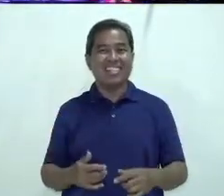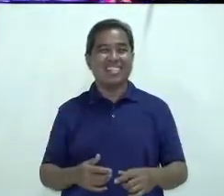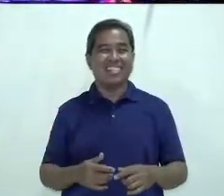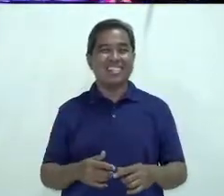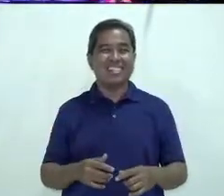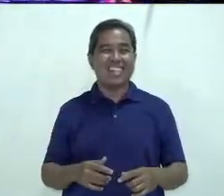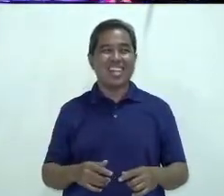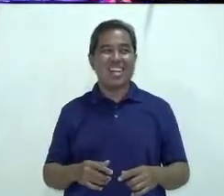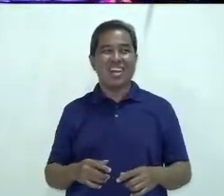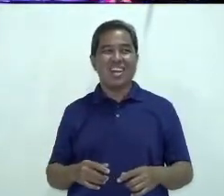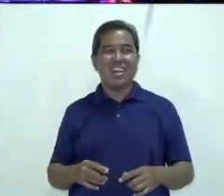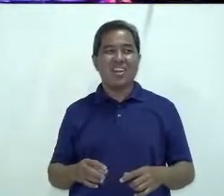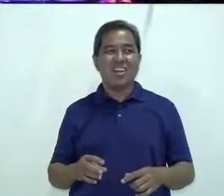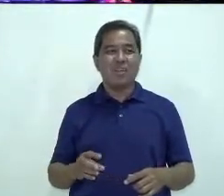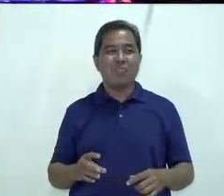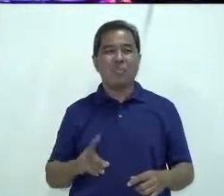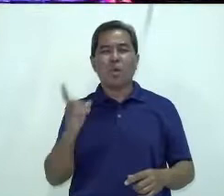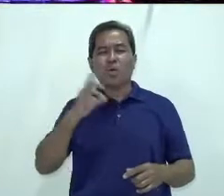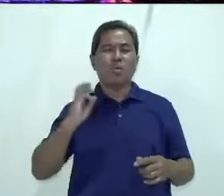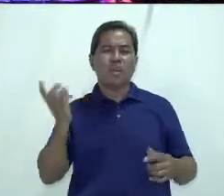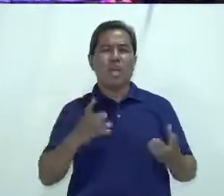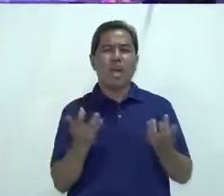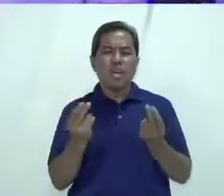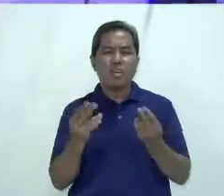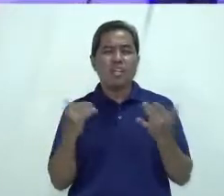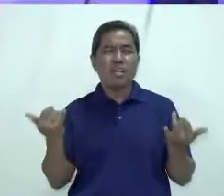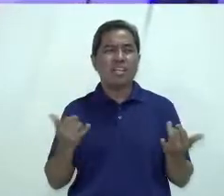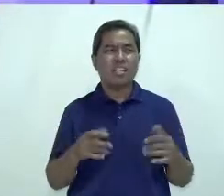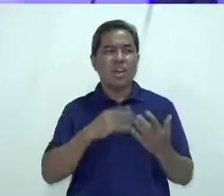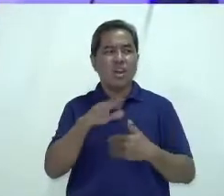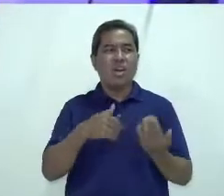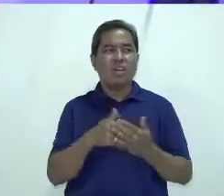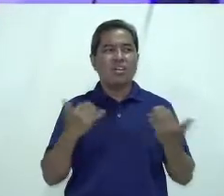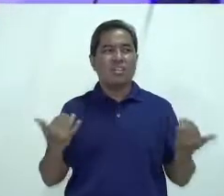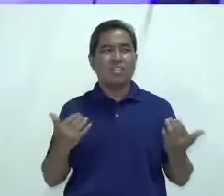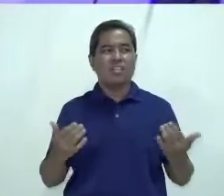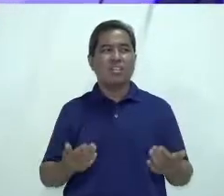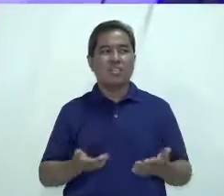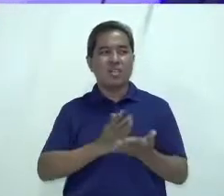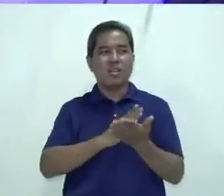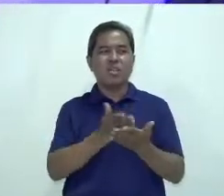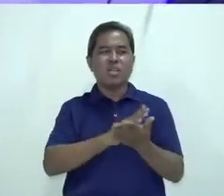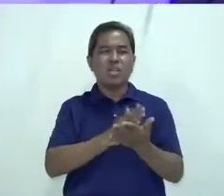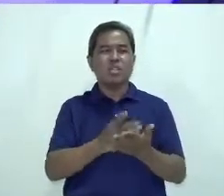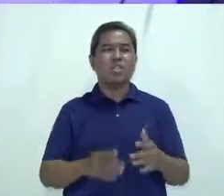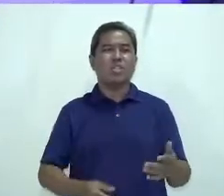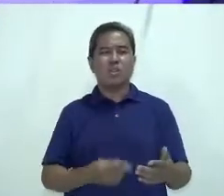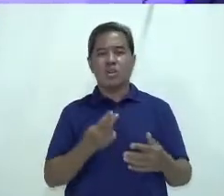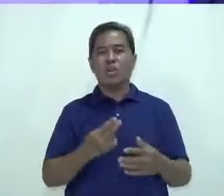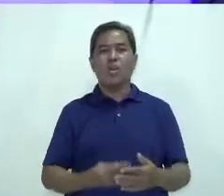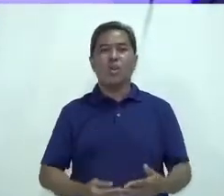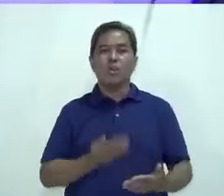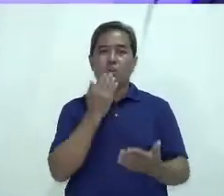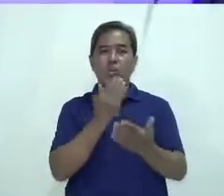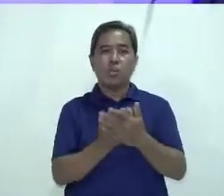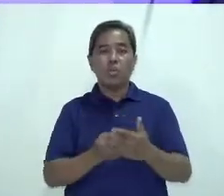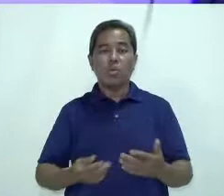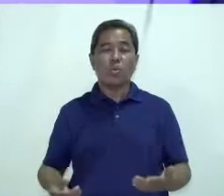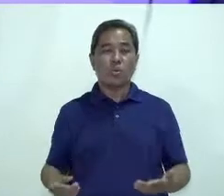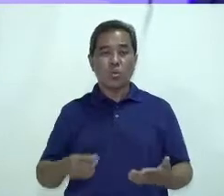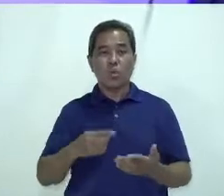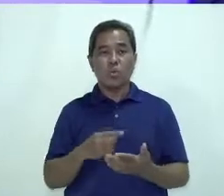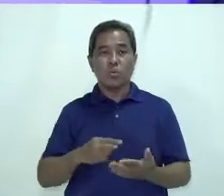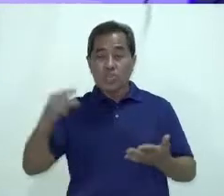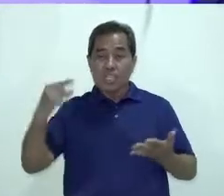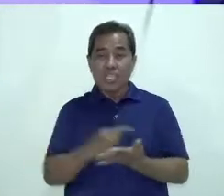your blessings, what we are doing right now, all of that, to share the good news to other people is because of all